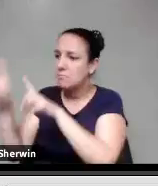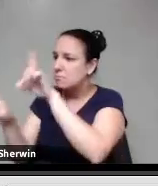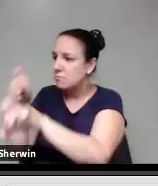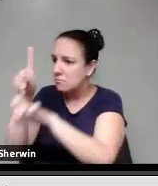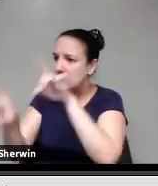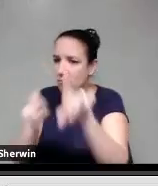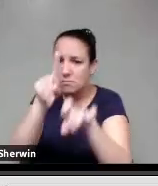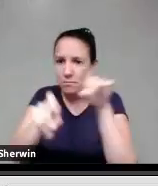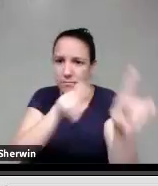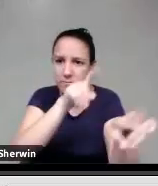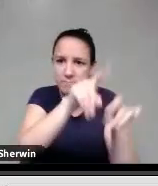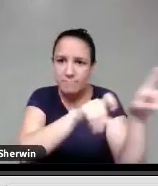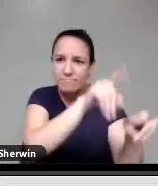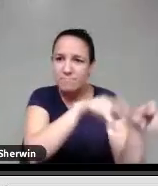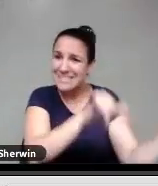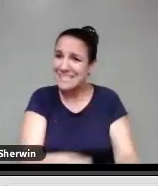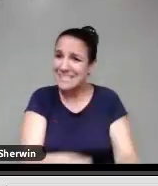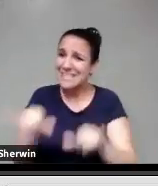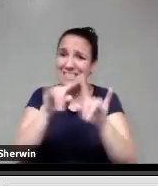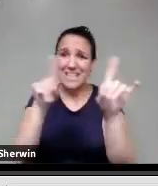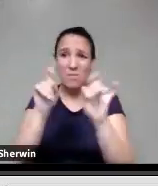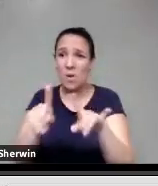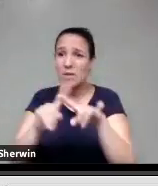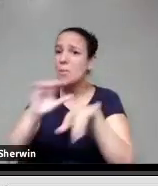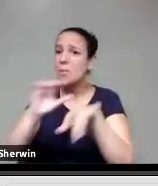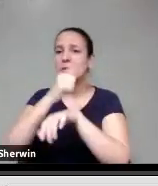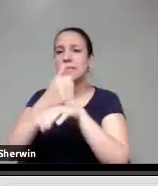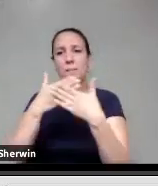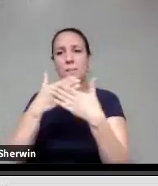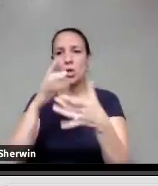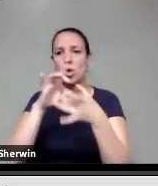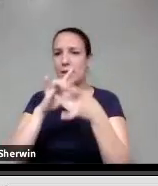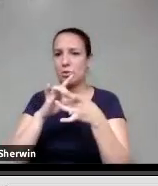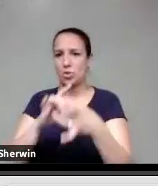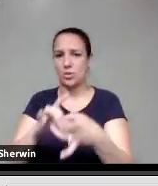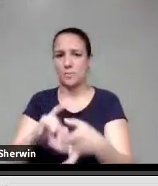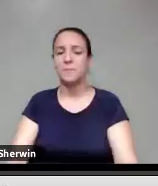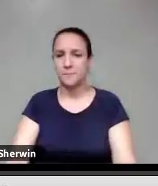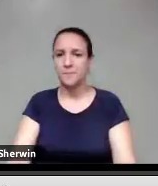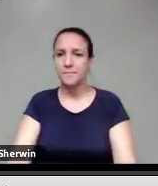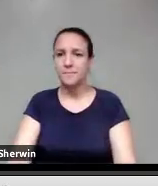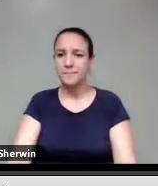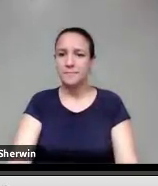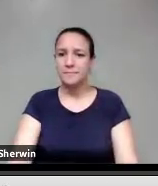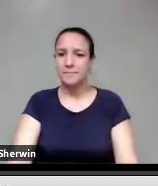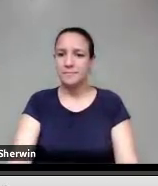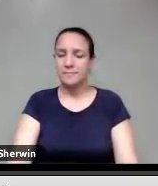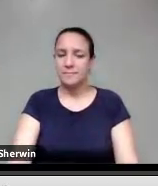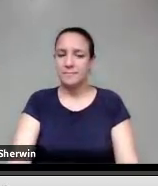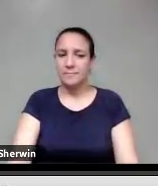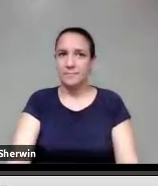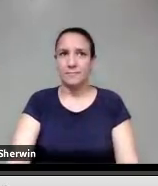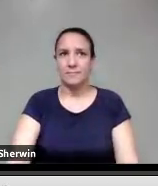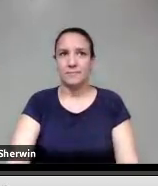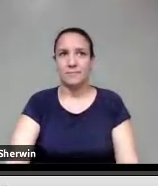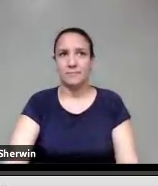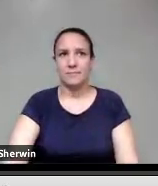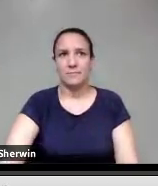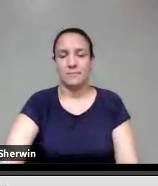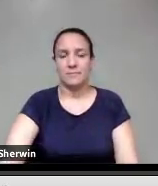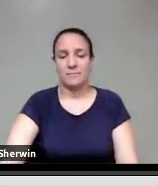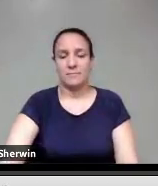you're developing that personal relationship and you're building your loyalty out in the community. And you're not trying to involve